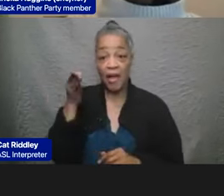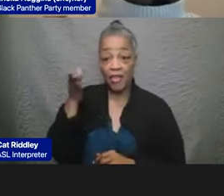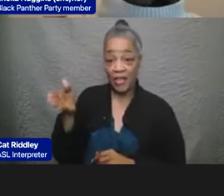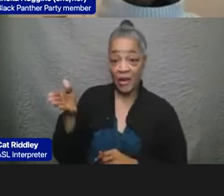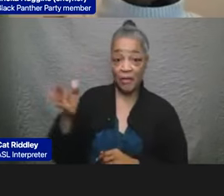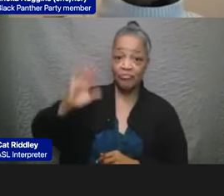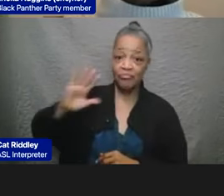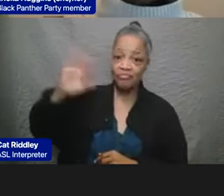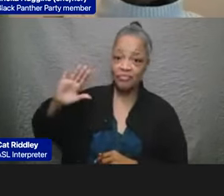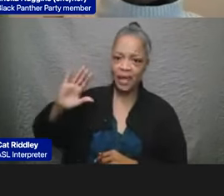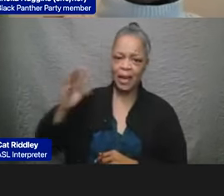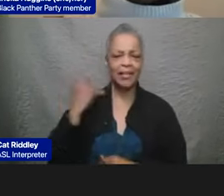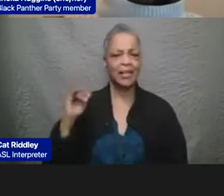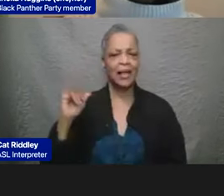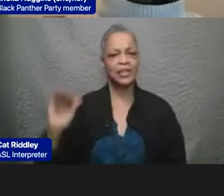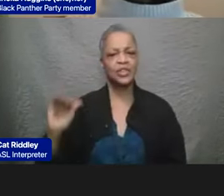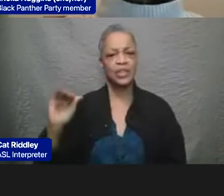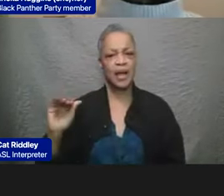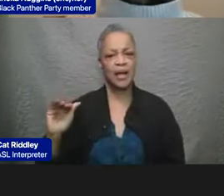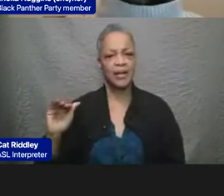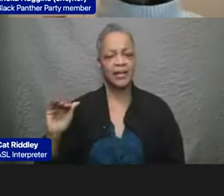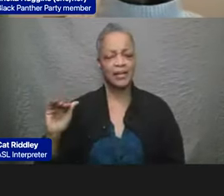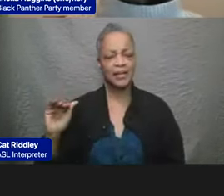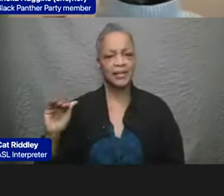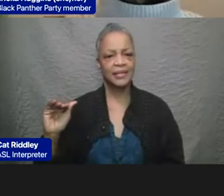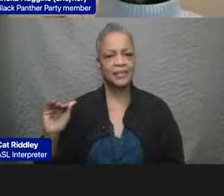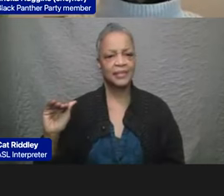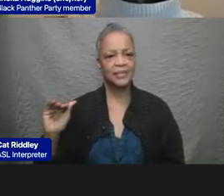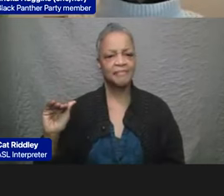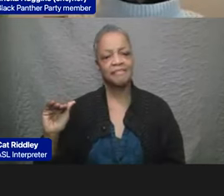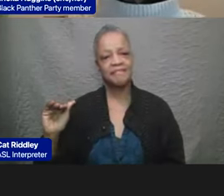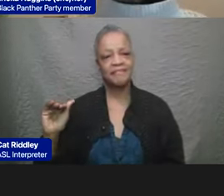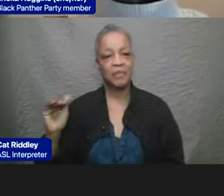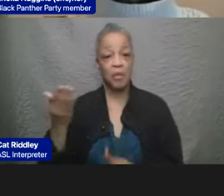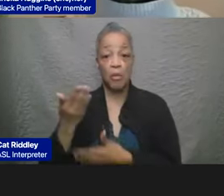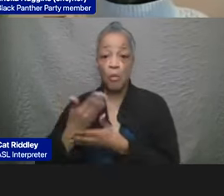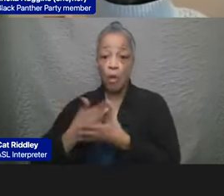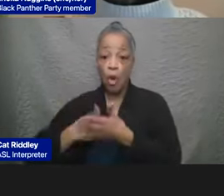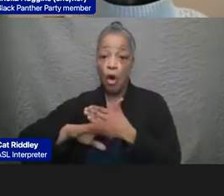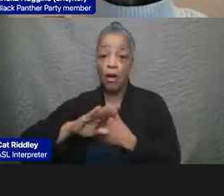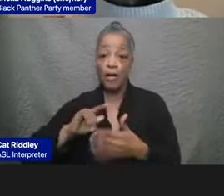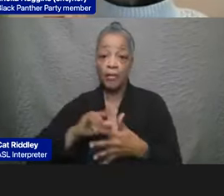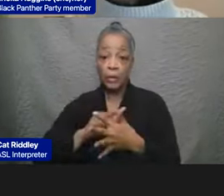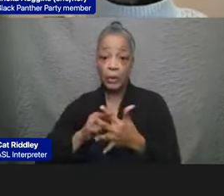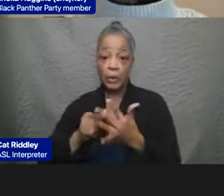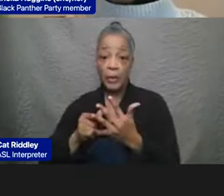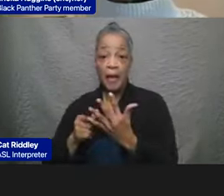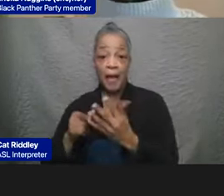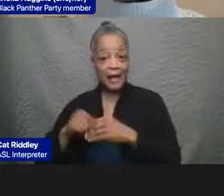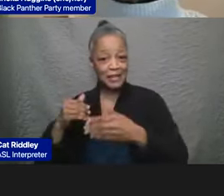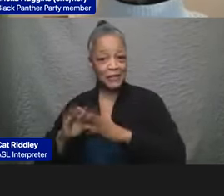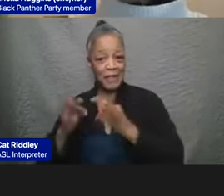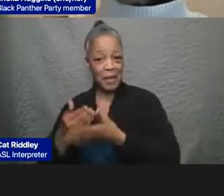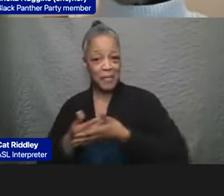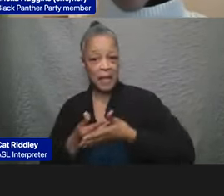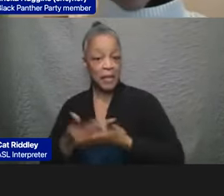who is born in birth order as the baby may not